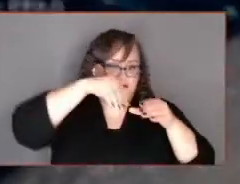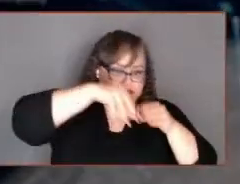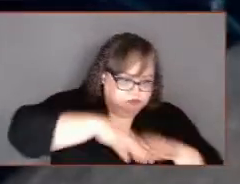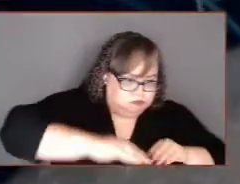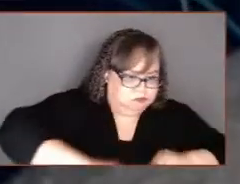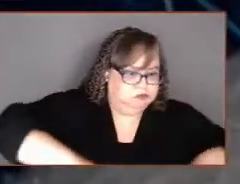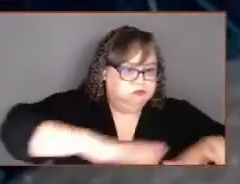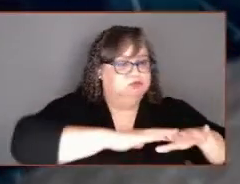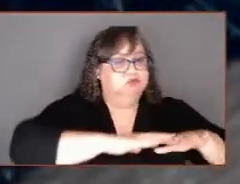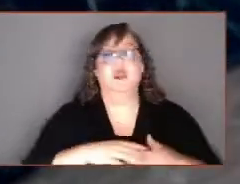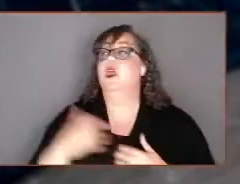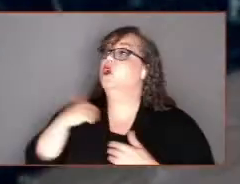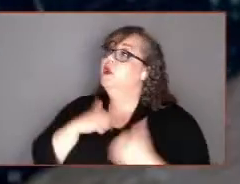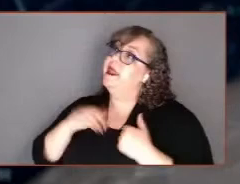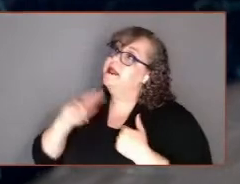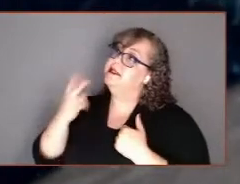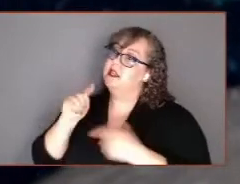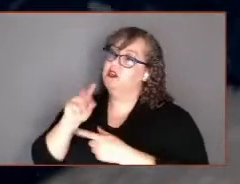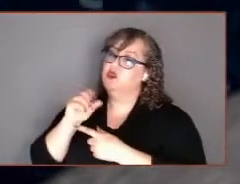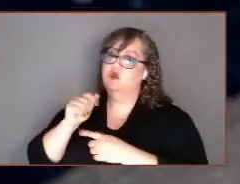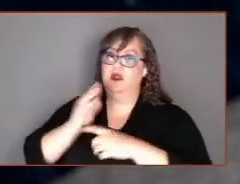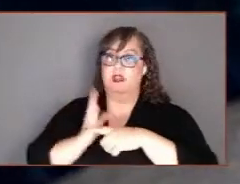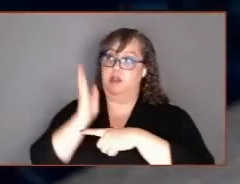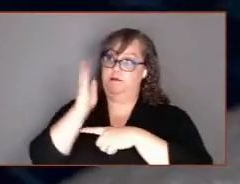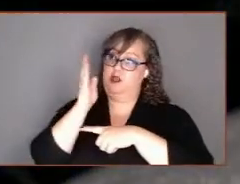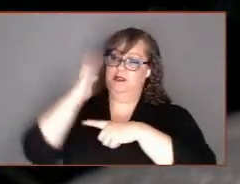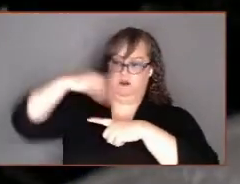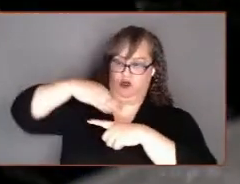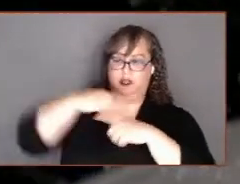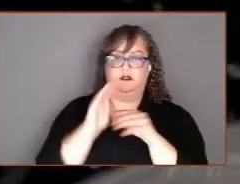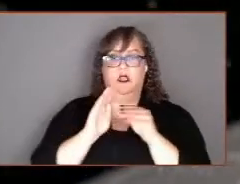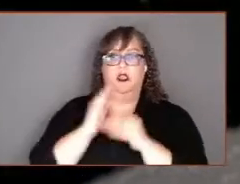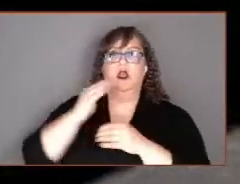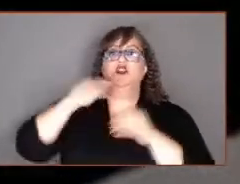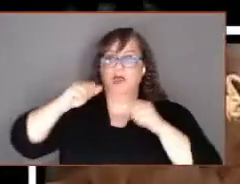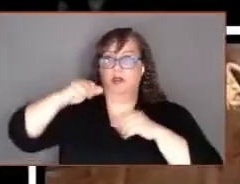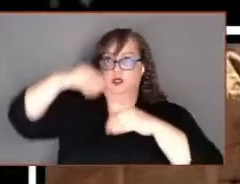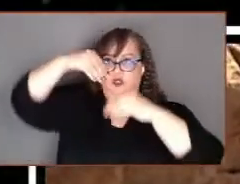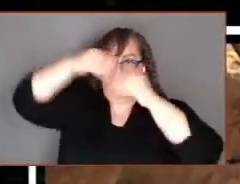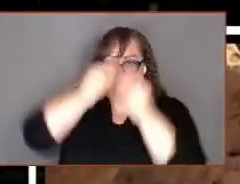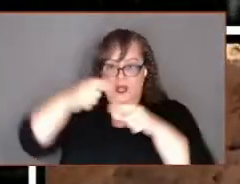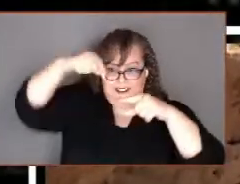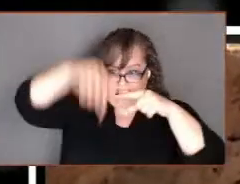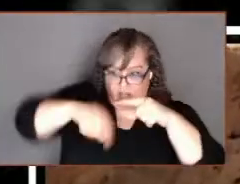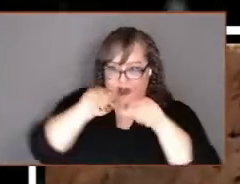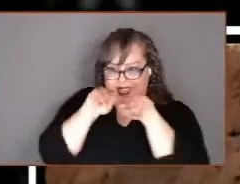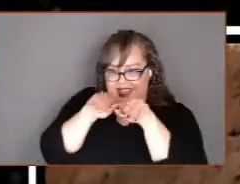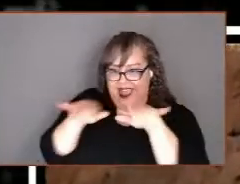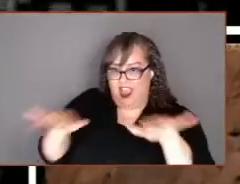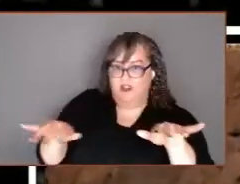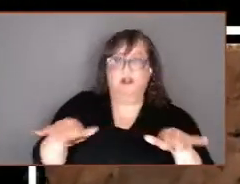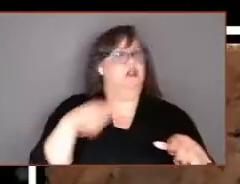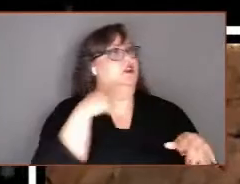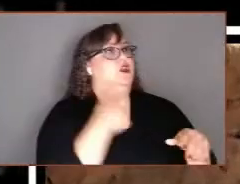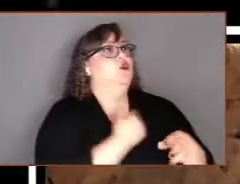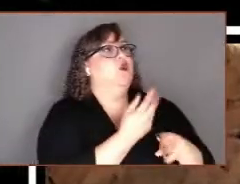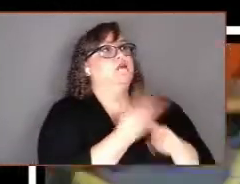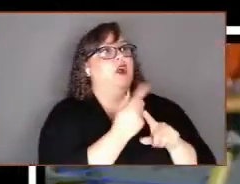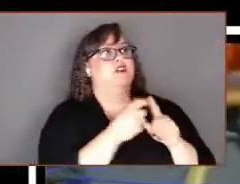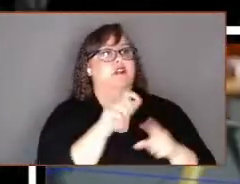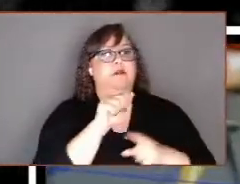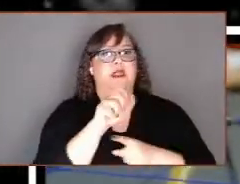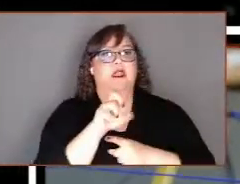second tool that rotates and articulates out, melt downwards, and then melt out. We borrow from the aerospace. It's a kind of structure called